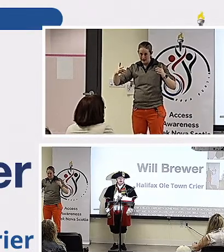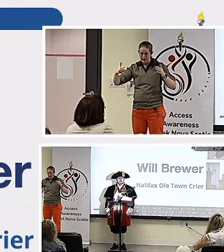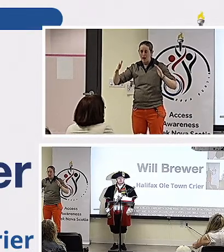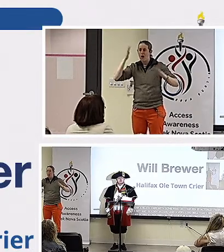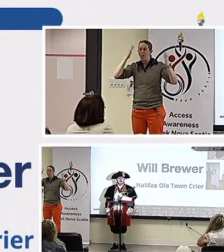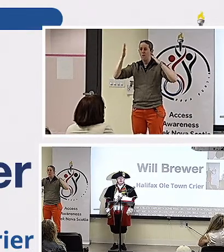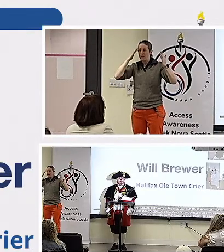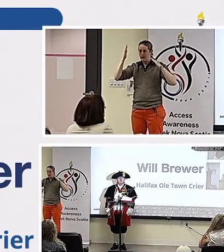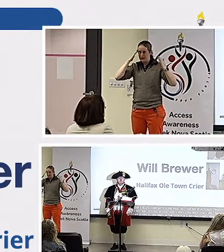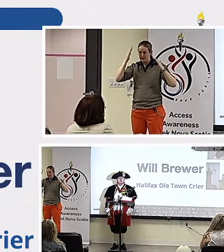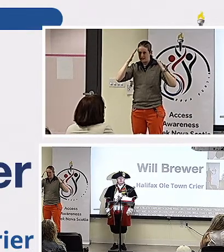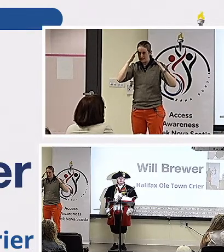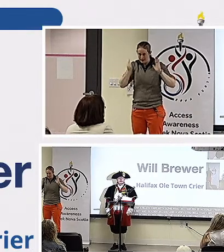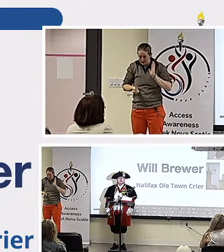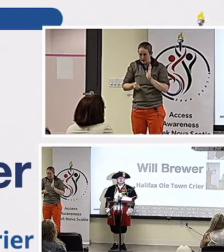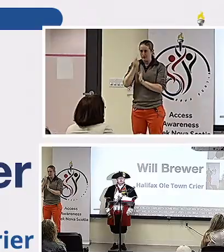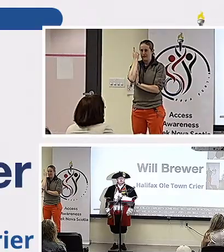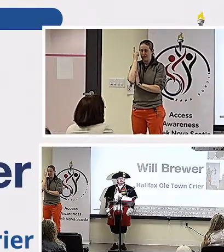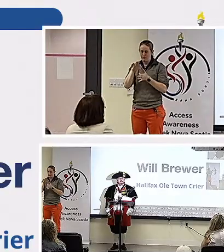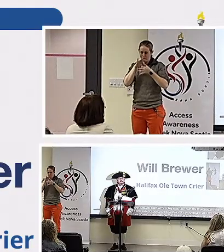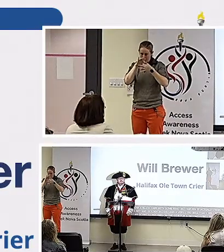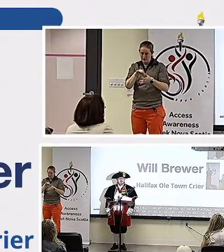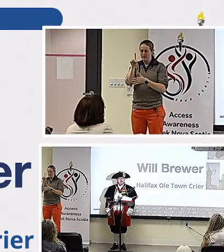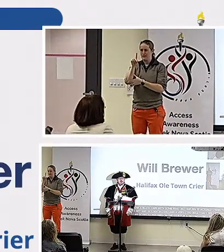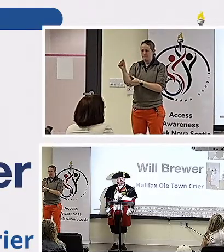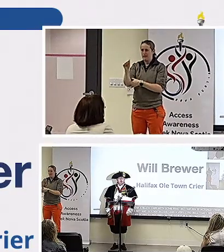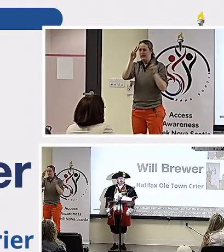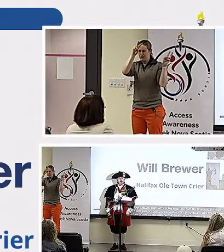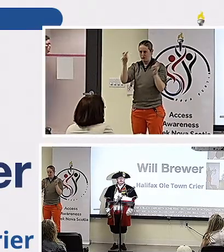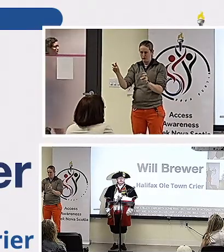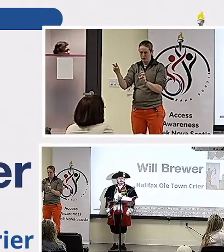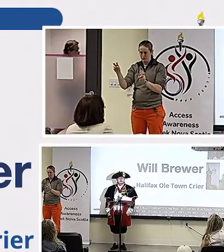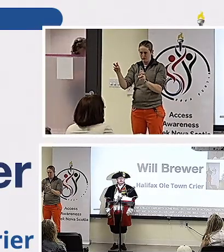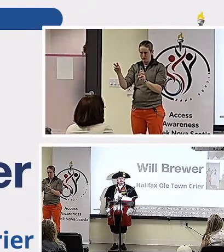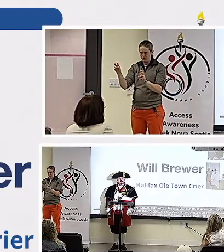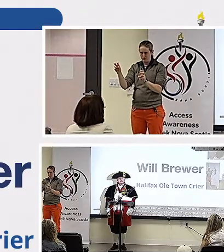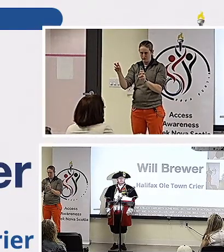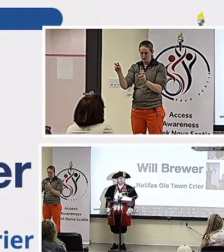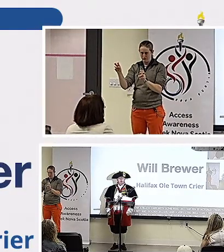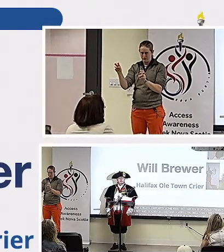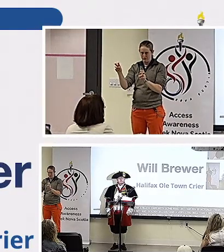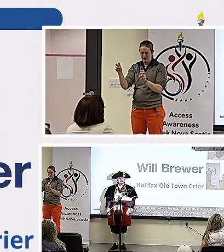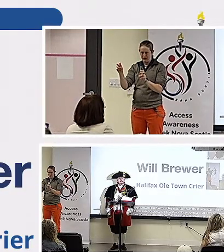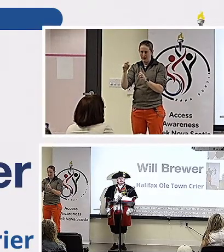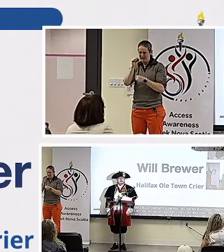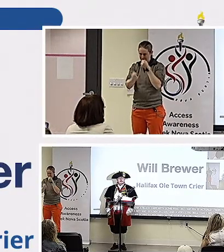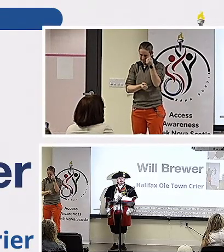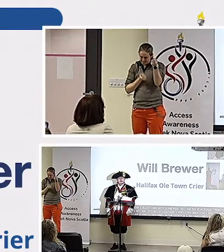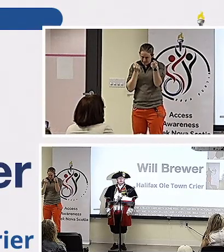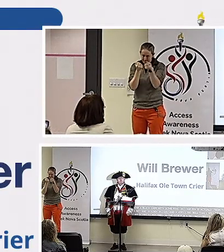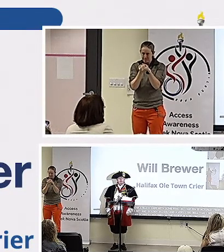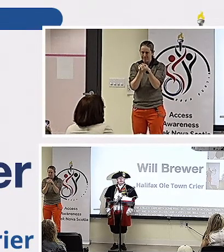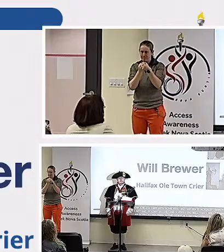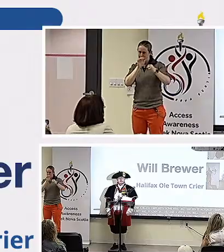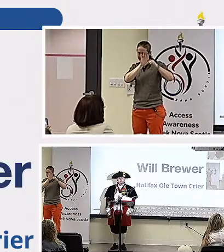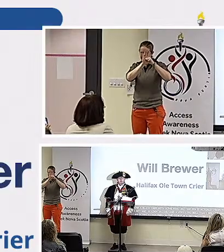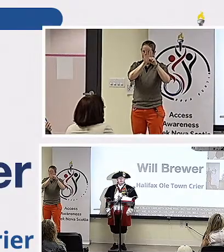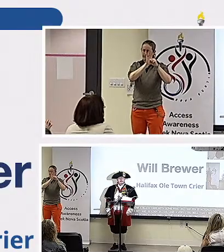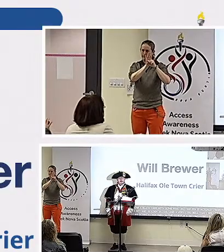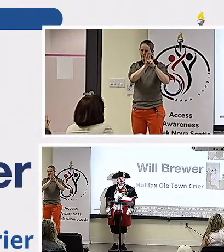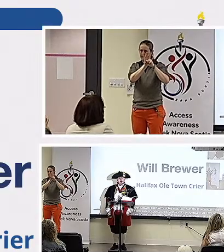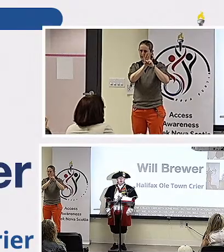and understanding of disability issues and mobilize support for the dignity, rights,